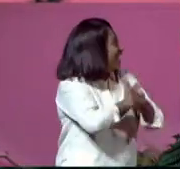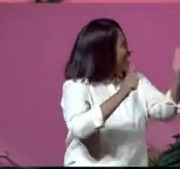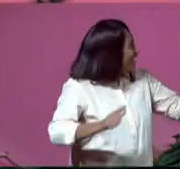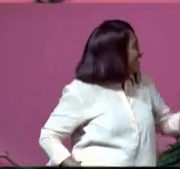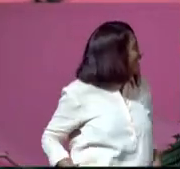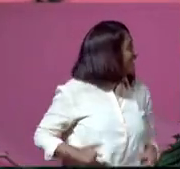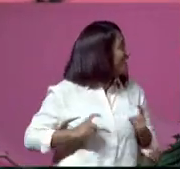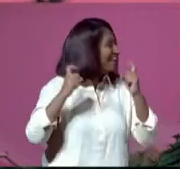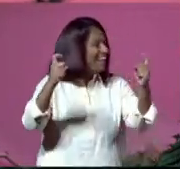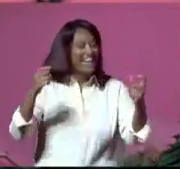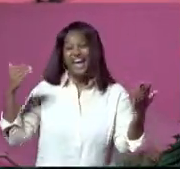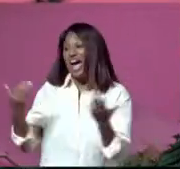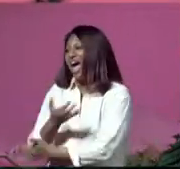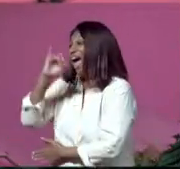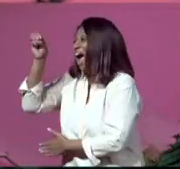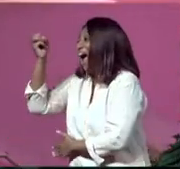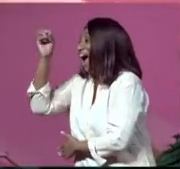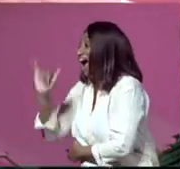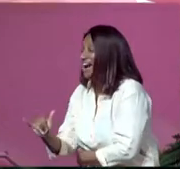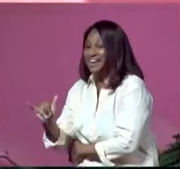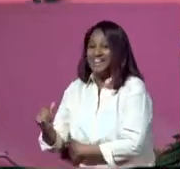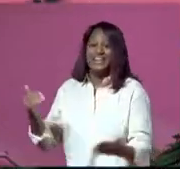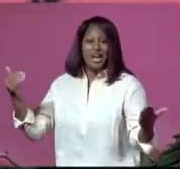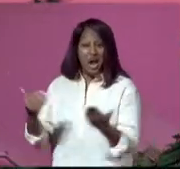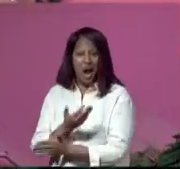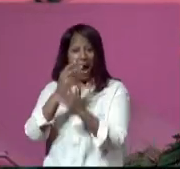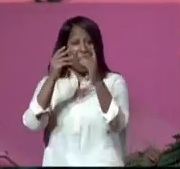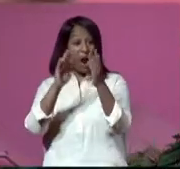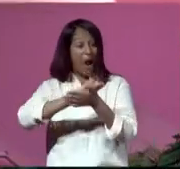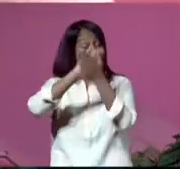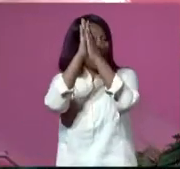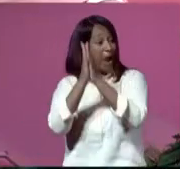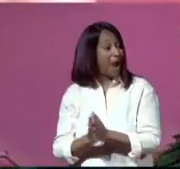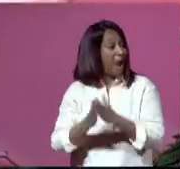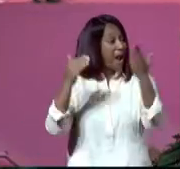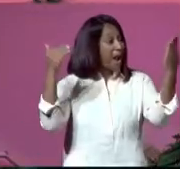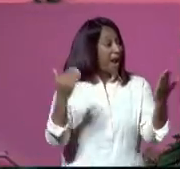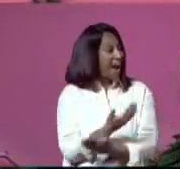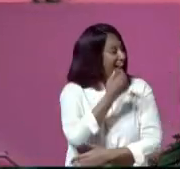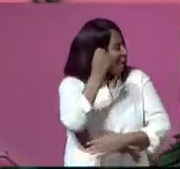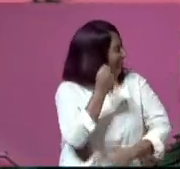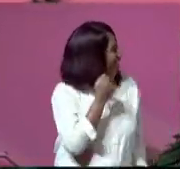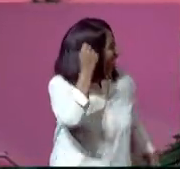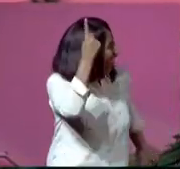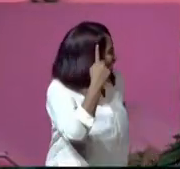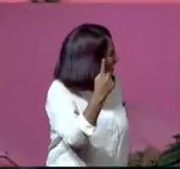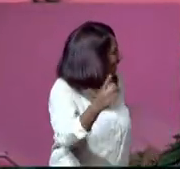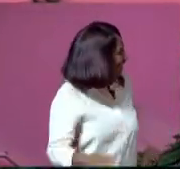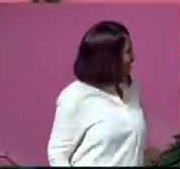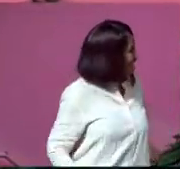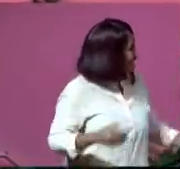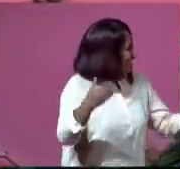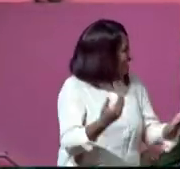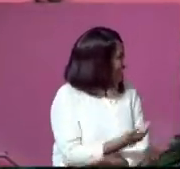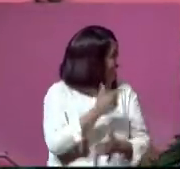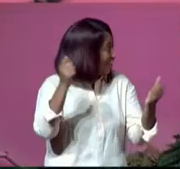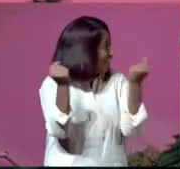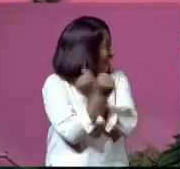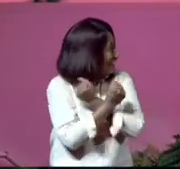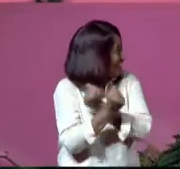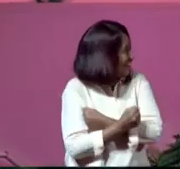has given you new joy, new peace, new understanding, new